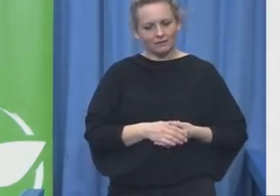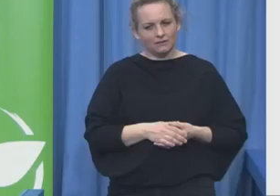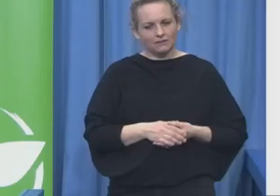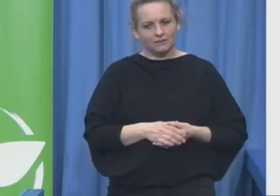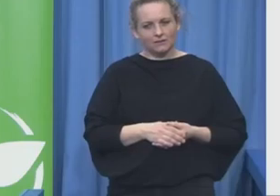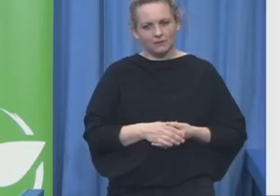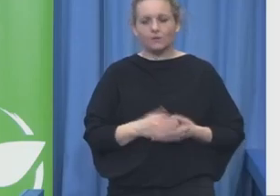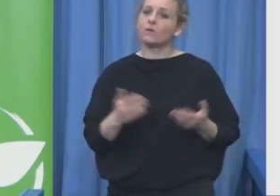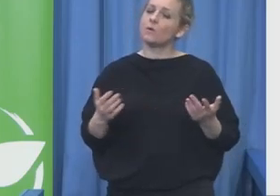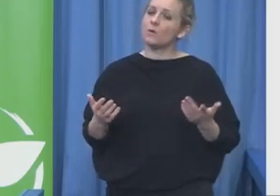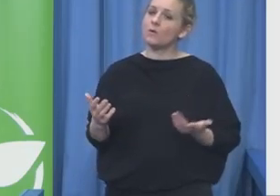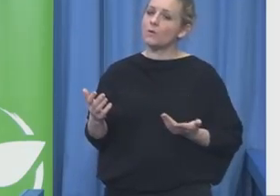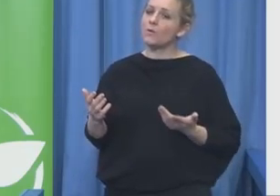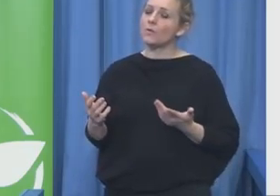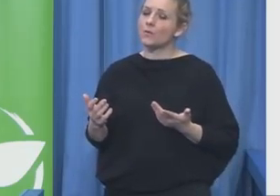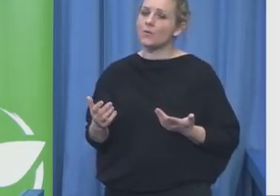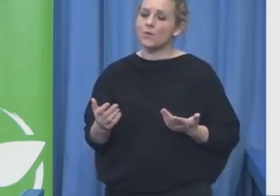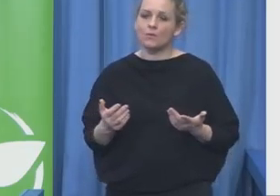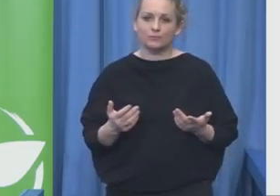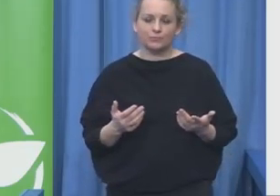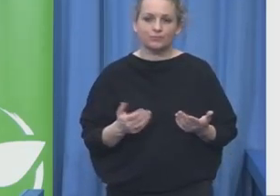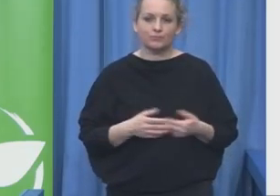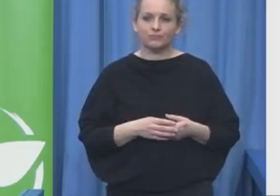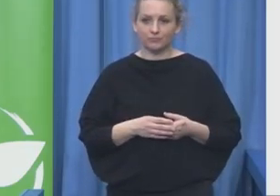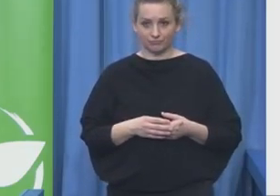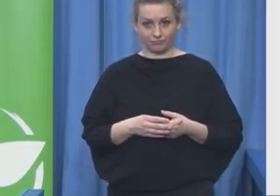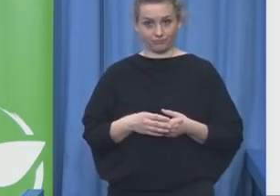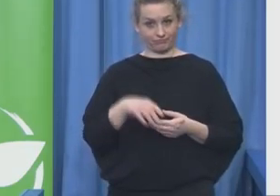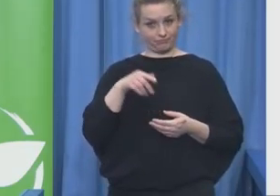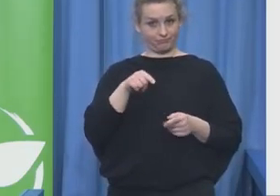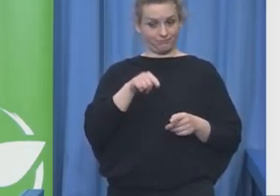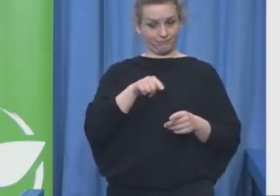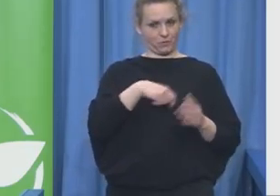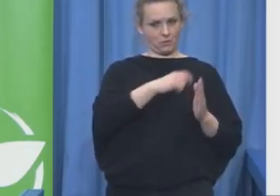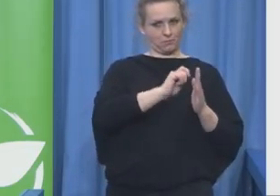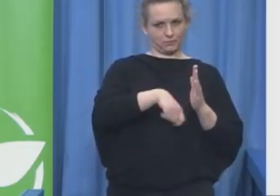project, the employment project that we will support will find